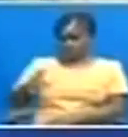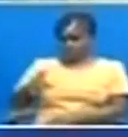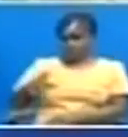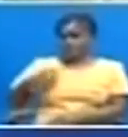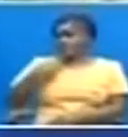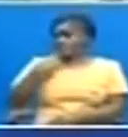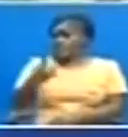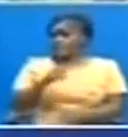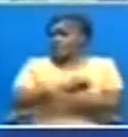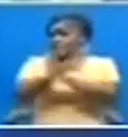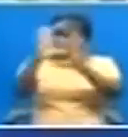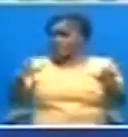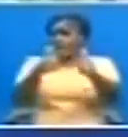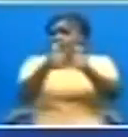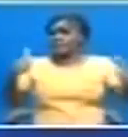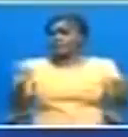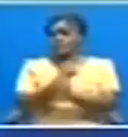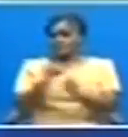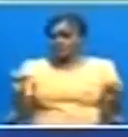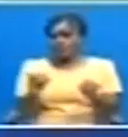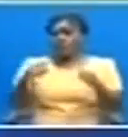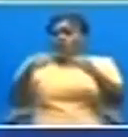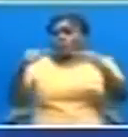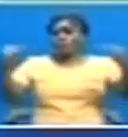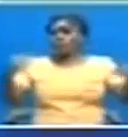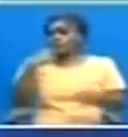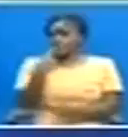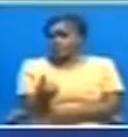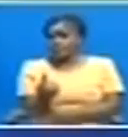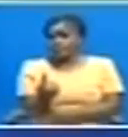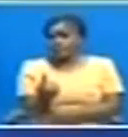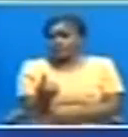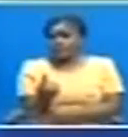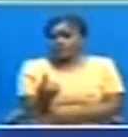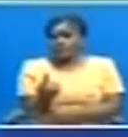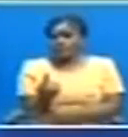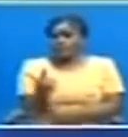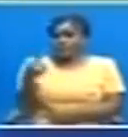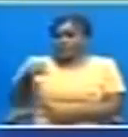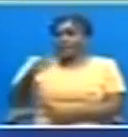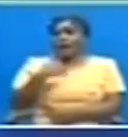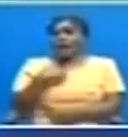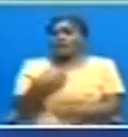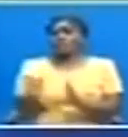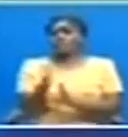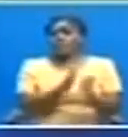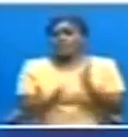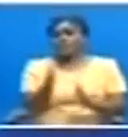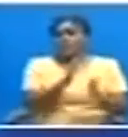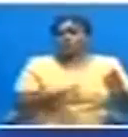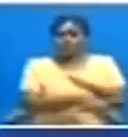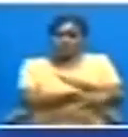to vehemently deny accusations made by the opposition coalition, the UKAWA coalition, that there were loopholes in